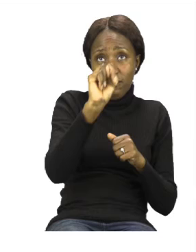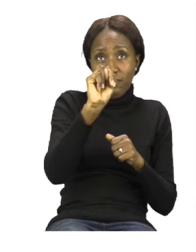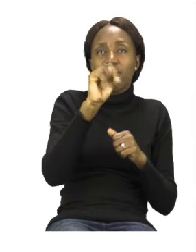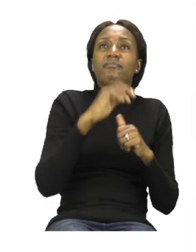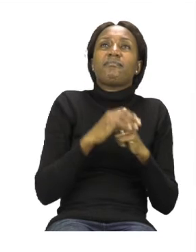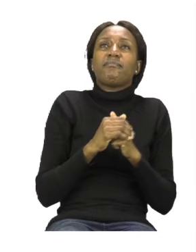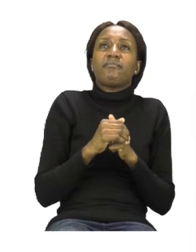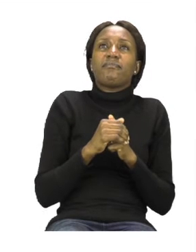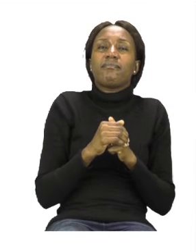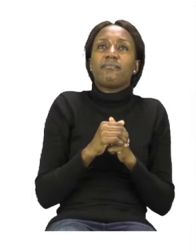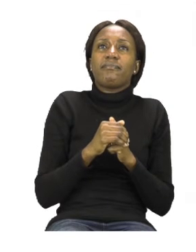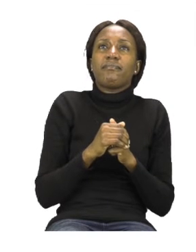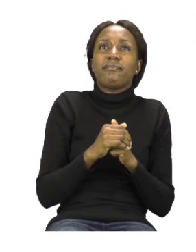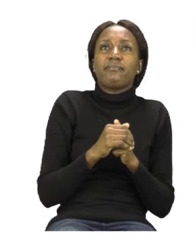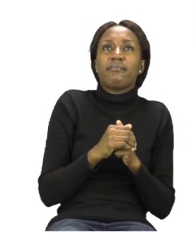sun.